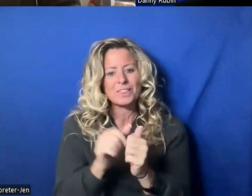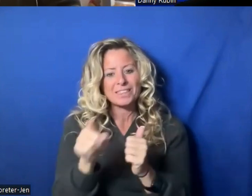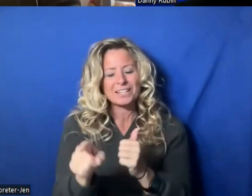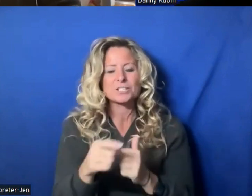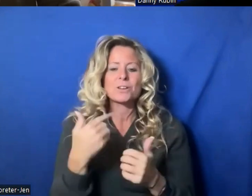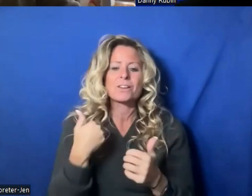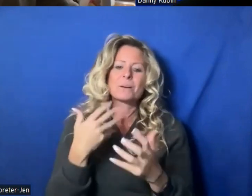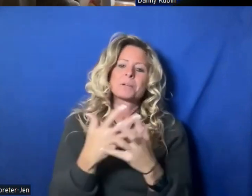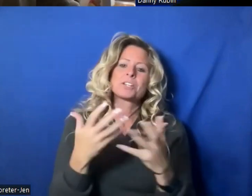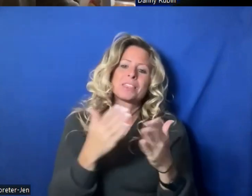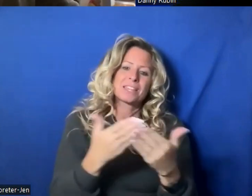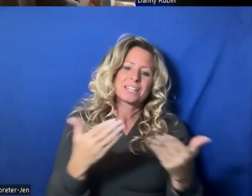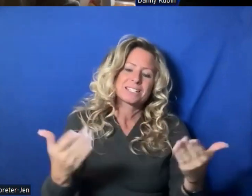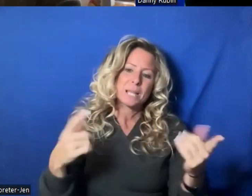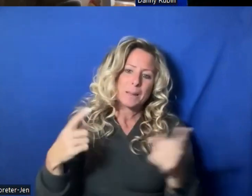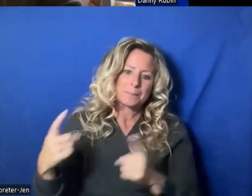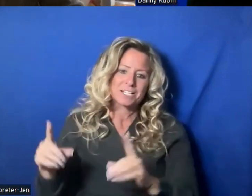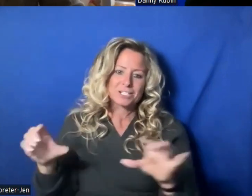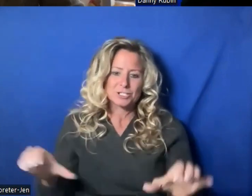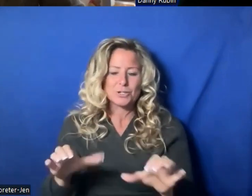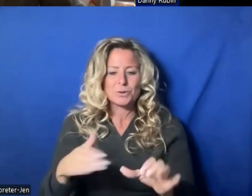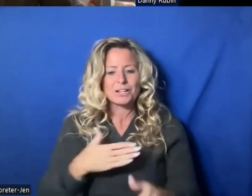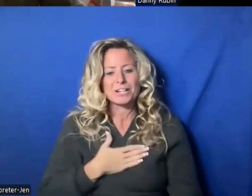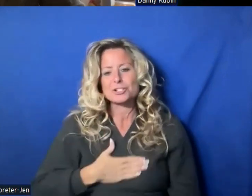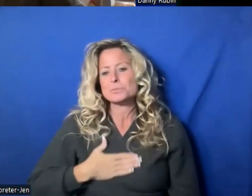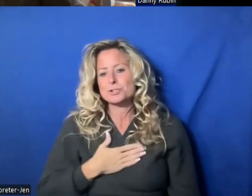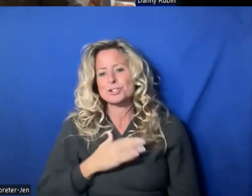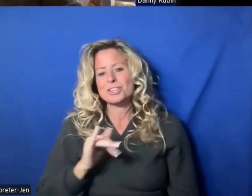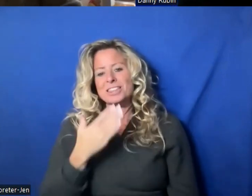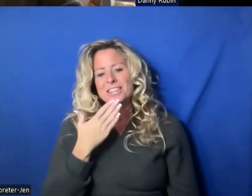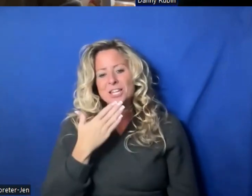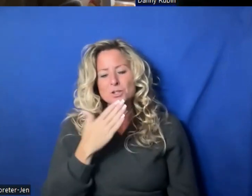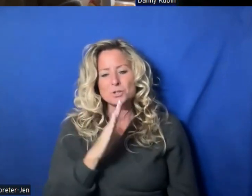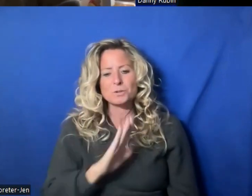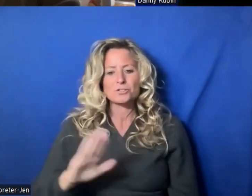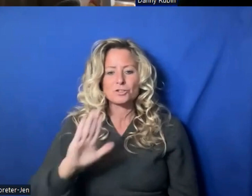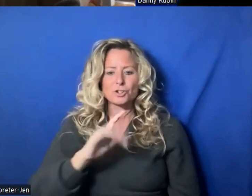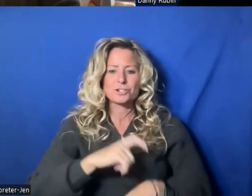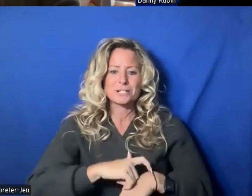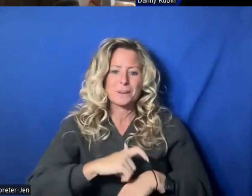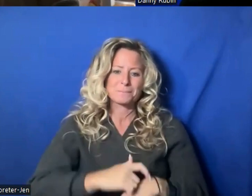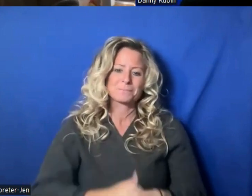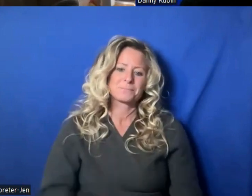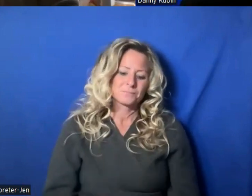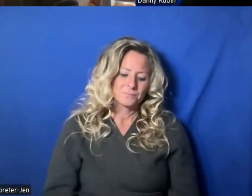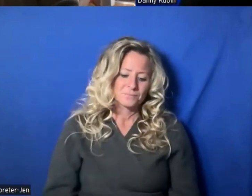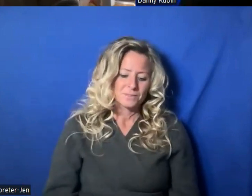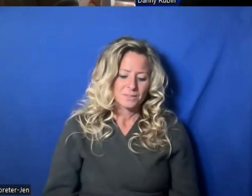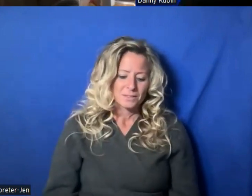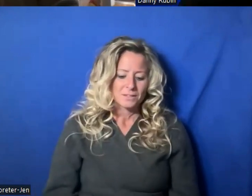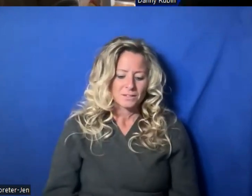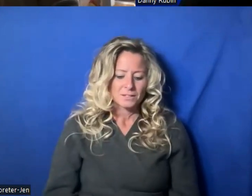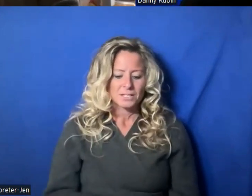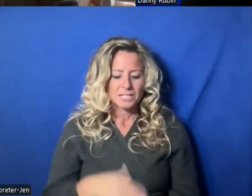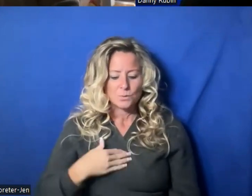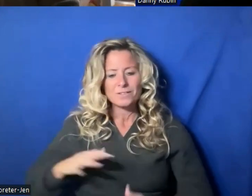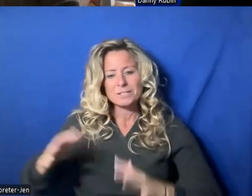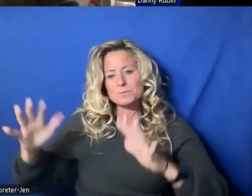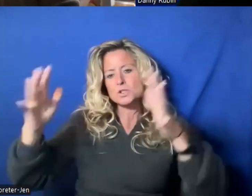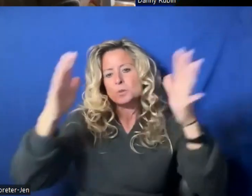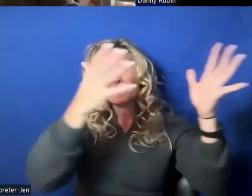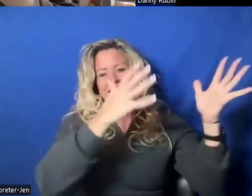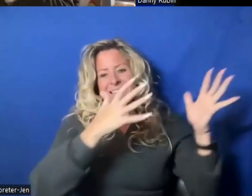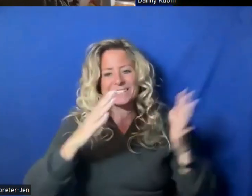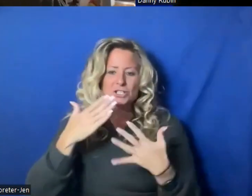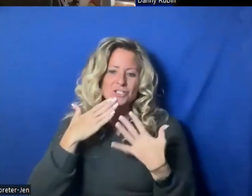a million things to do, and I just am really grateful you pulled some time away to talk with us. Can we have some Zoom hands up to say